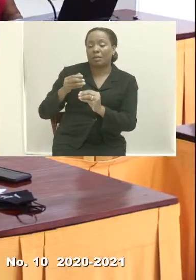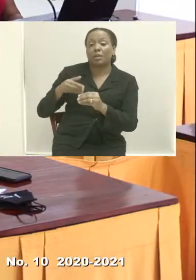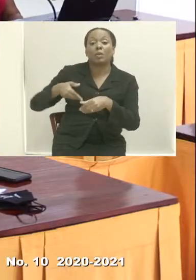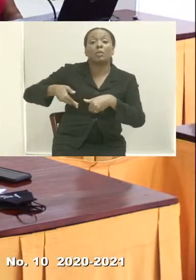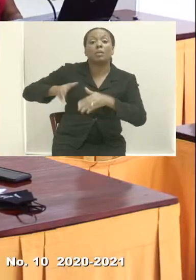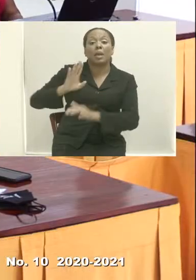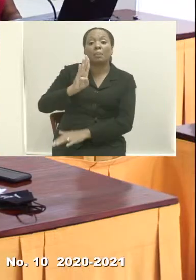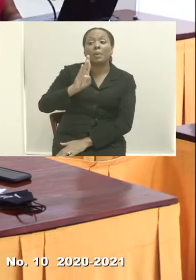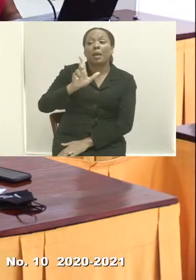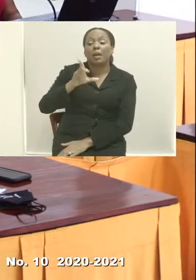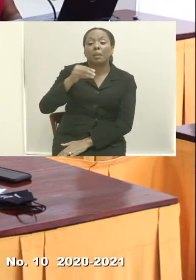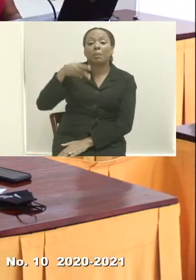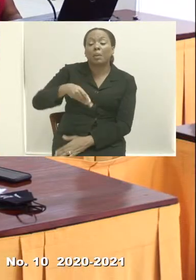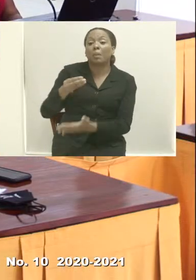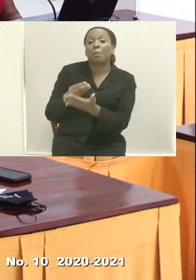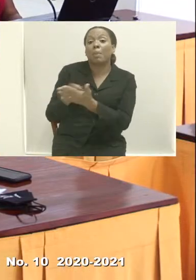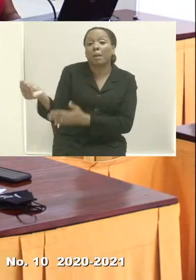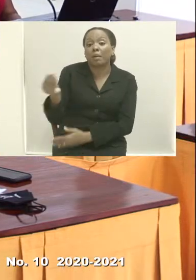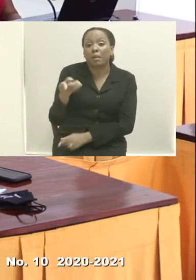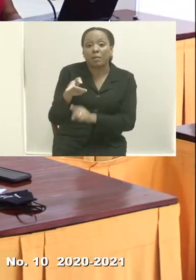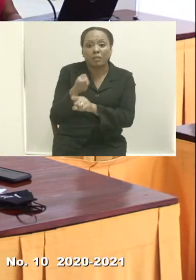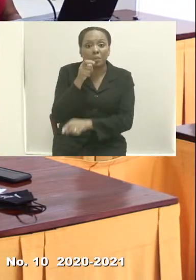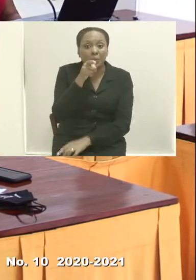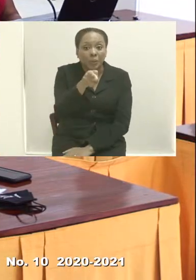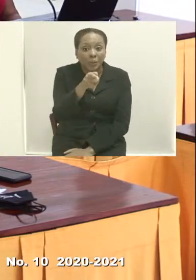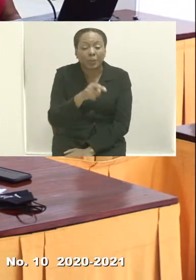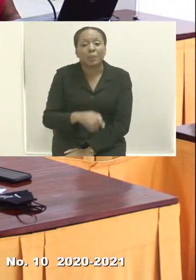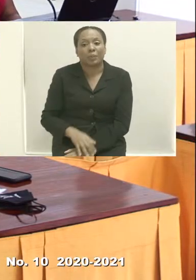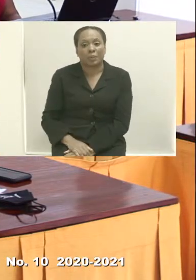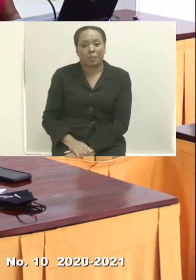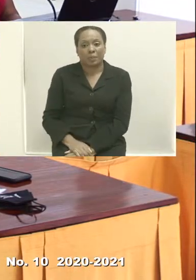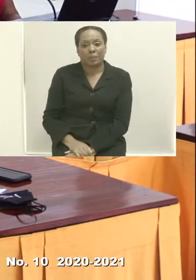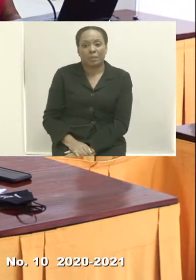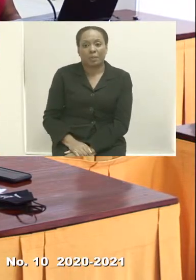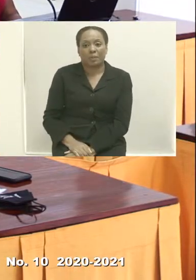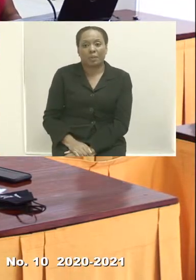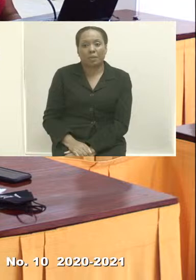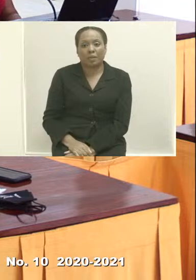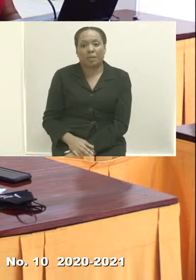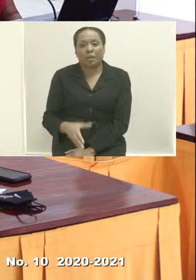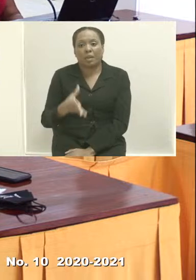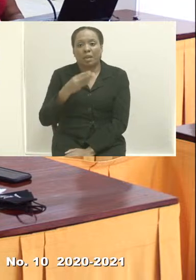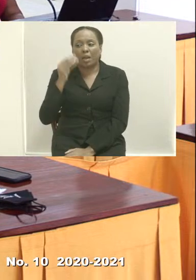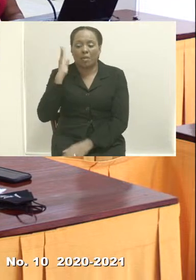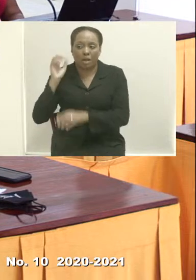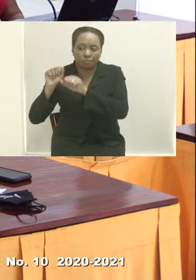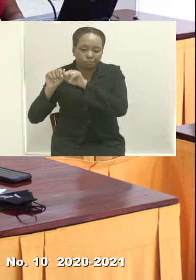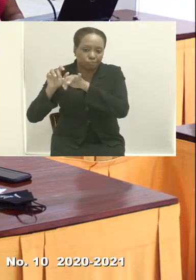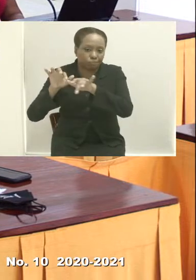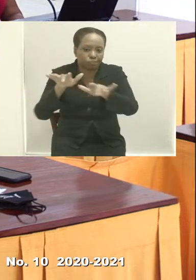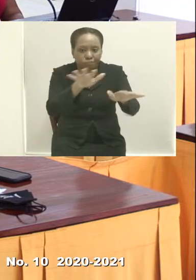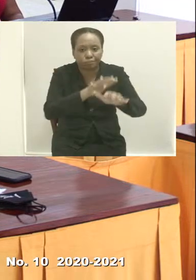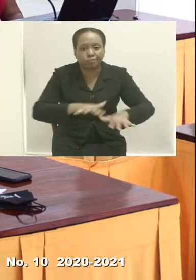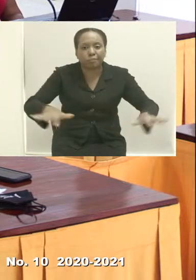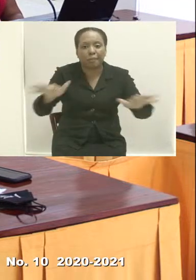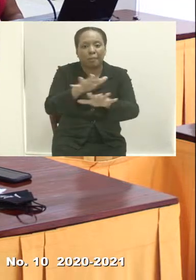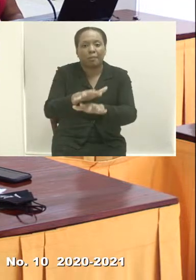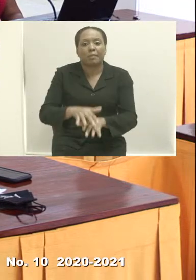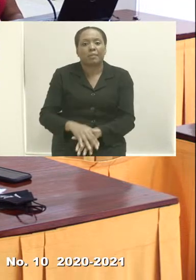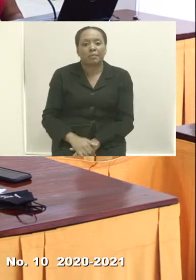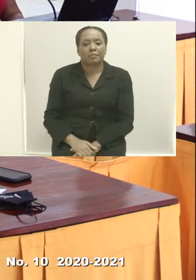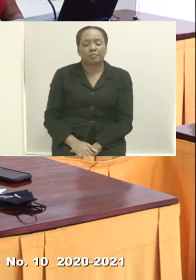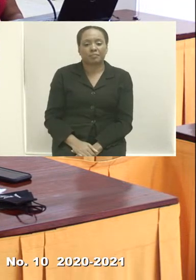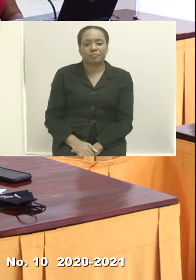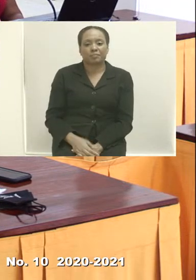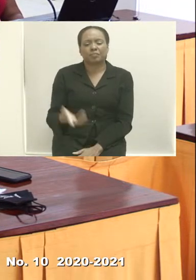a monopsony, and they will buy and dispatch it across the grid. We also, therefore, ma'am, are